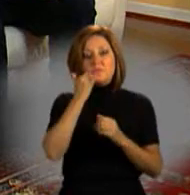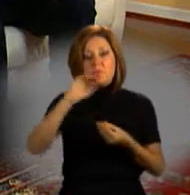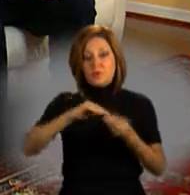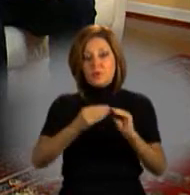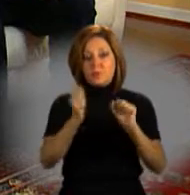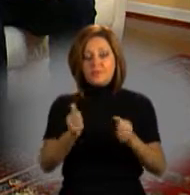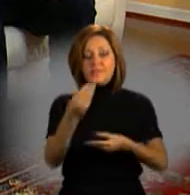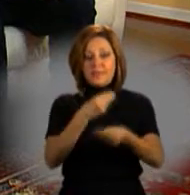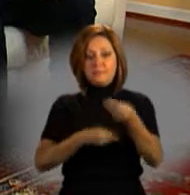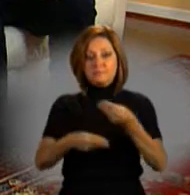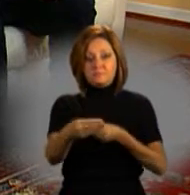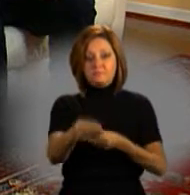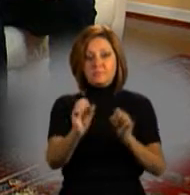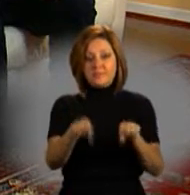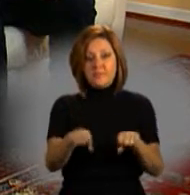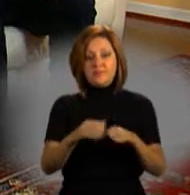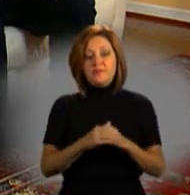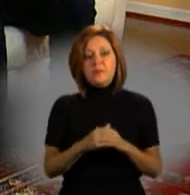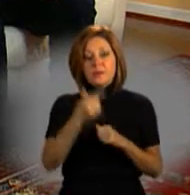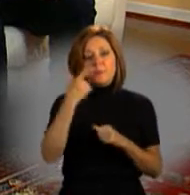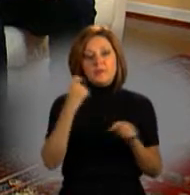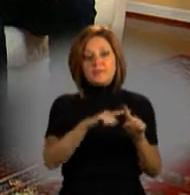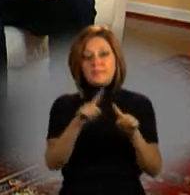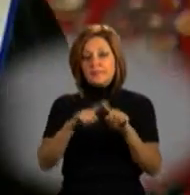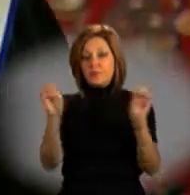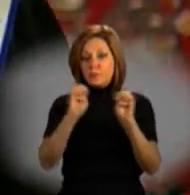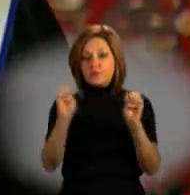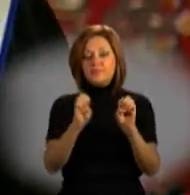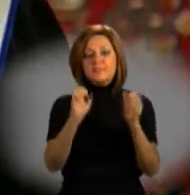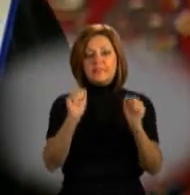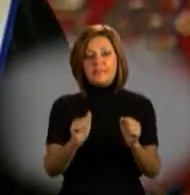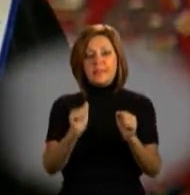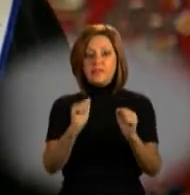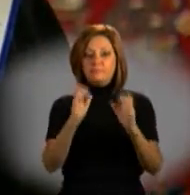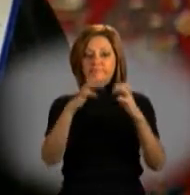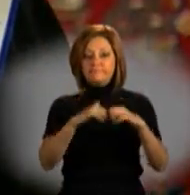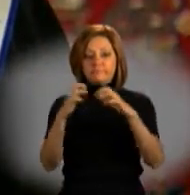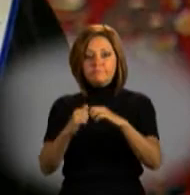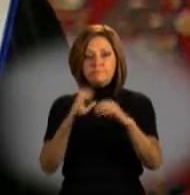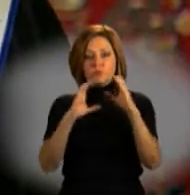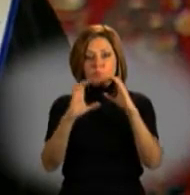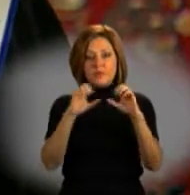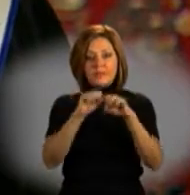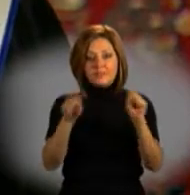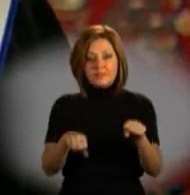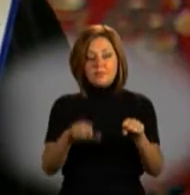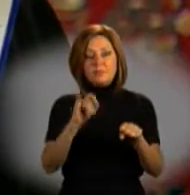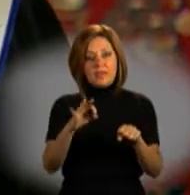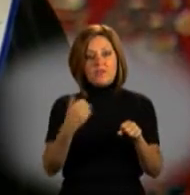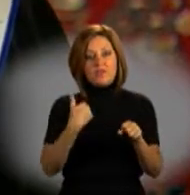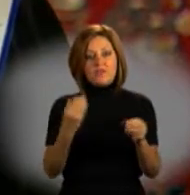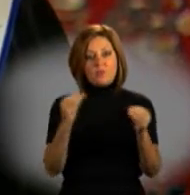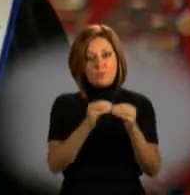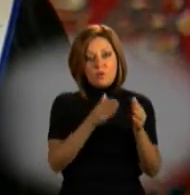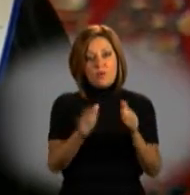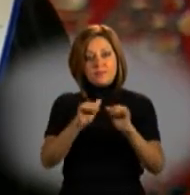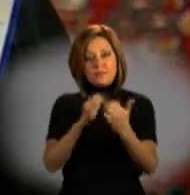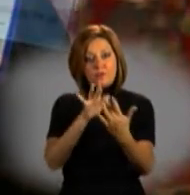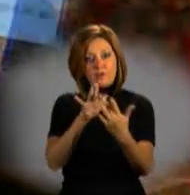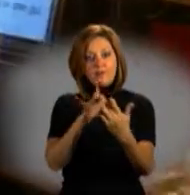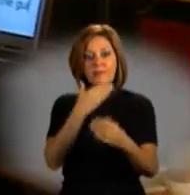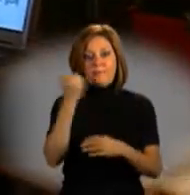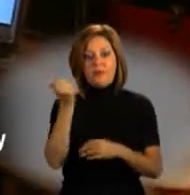my new office number, right? Right. Because different emergencies can knock out different systems, so the more ways you have to stay in touch, the